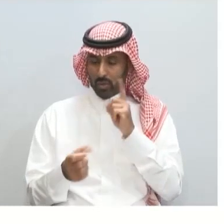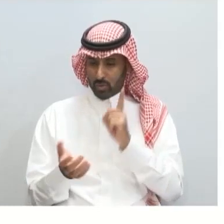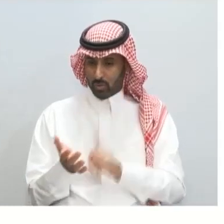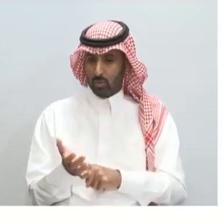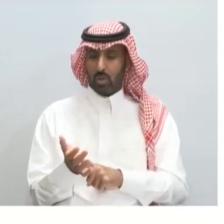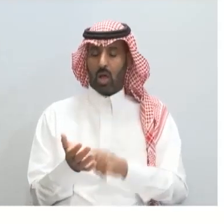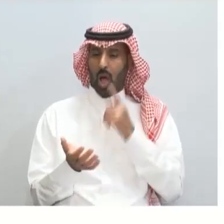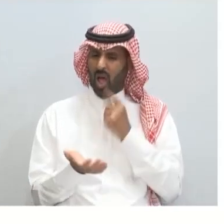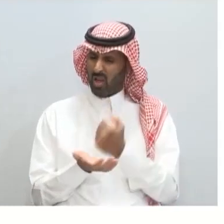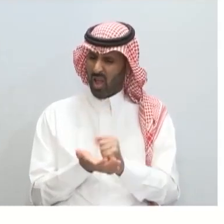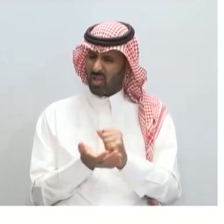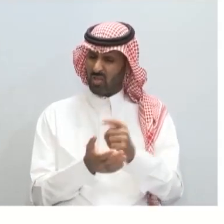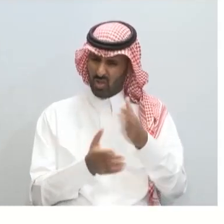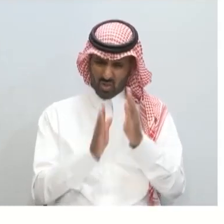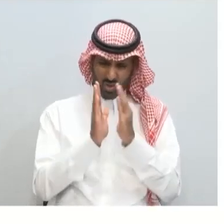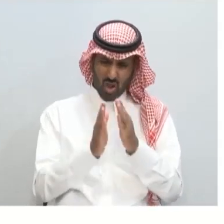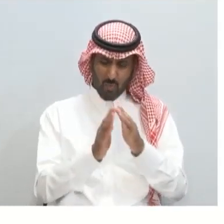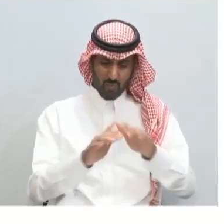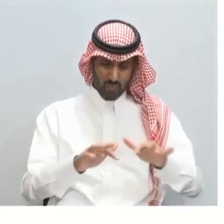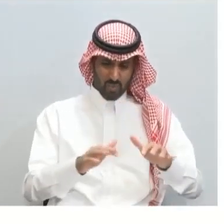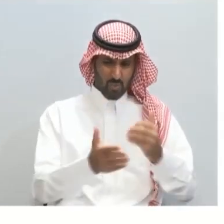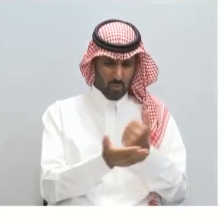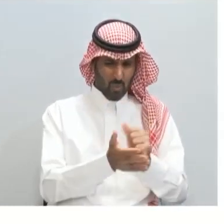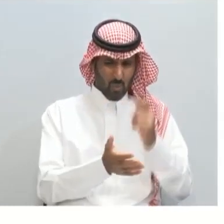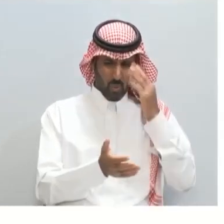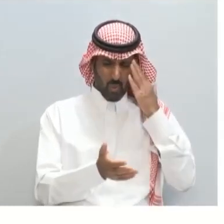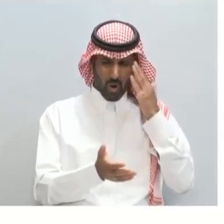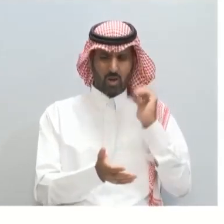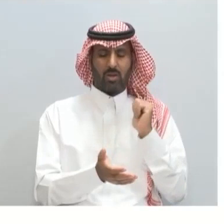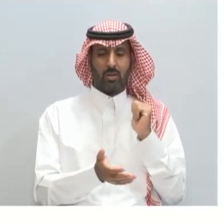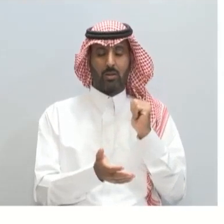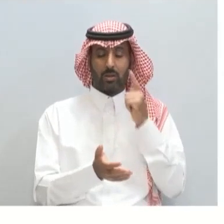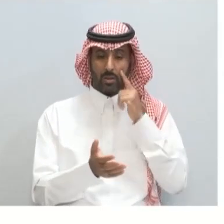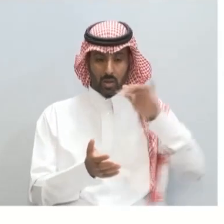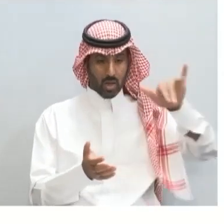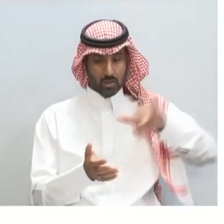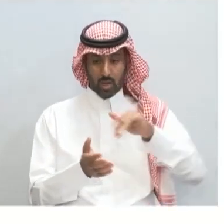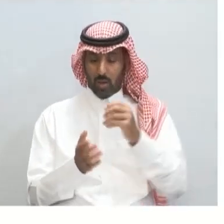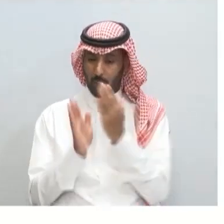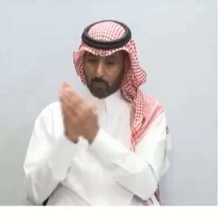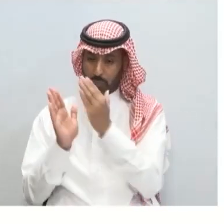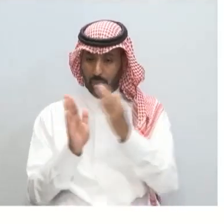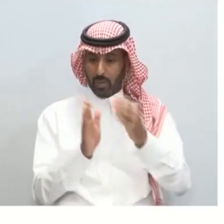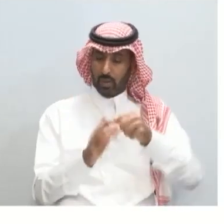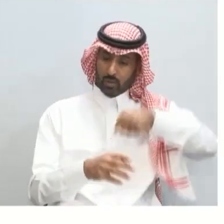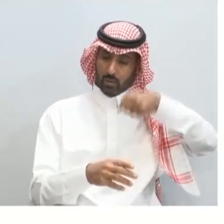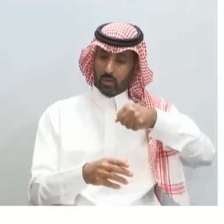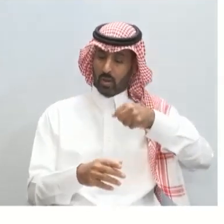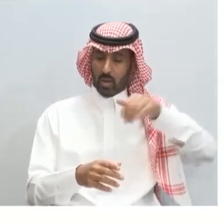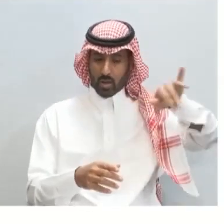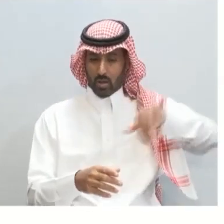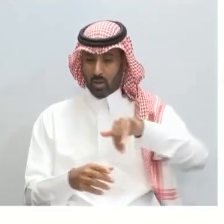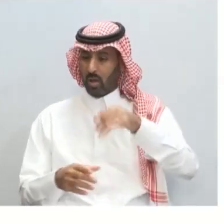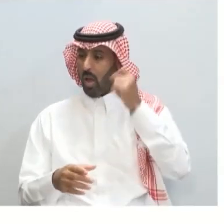course so the first situation when Aisha got home from uh the bookstore she realized that she hadn't been